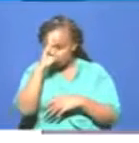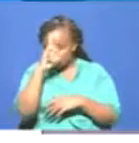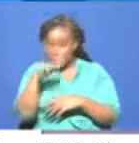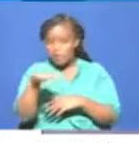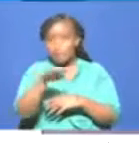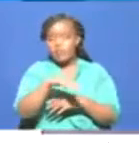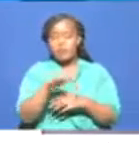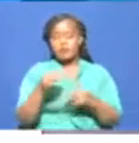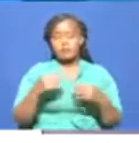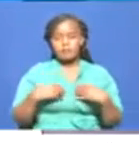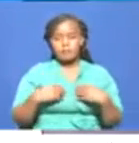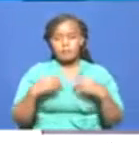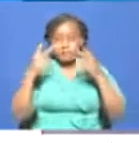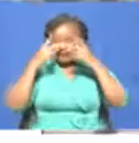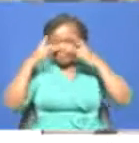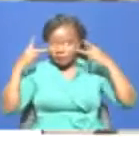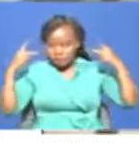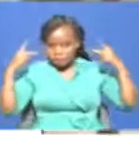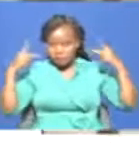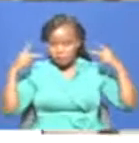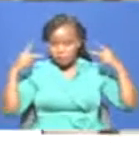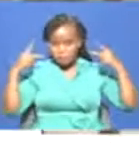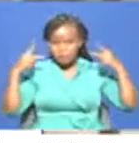na ugaidi.